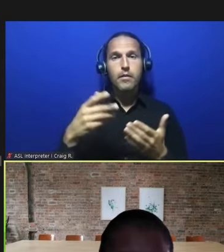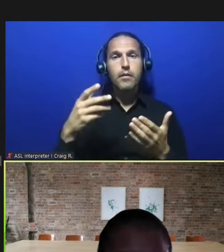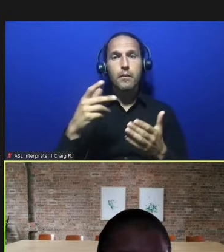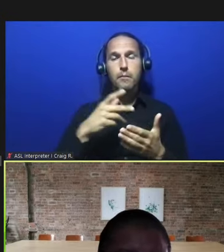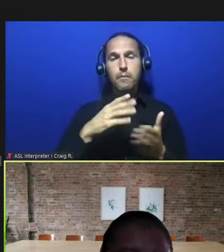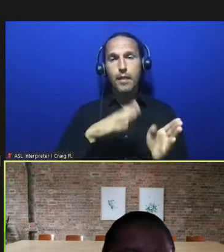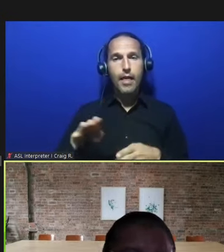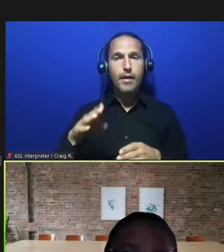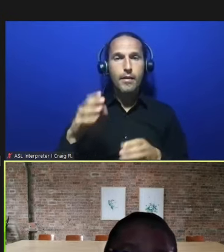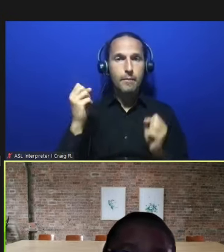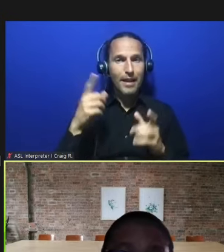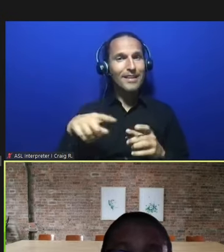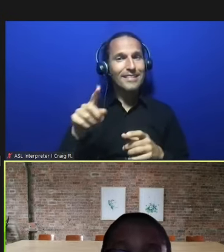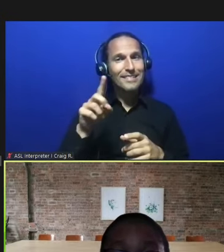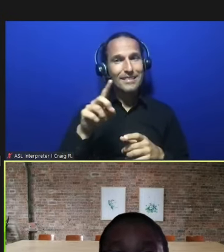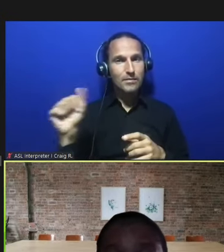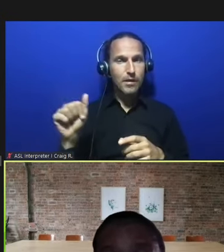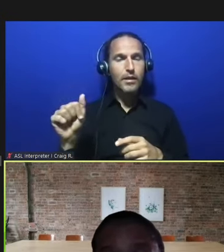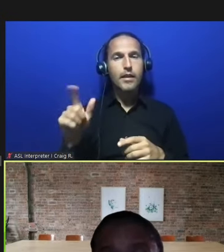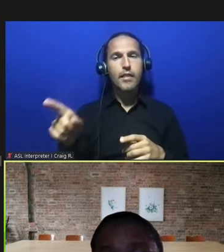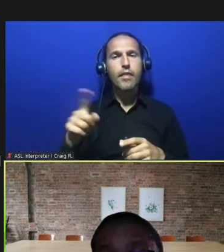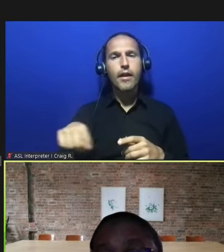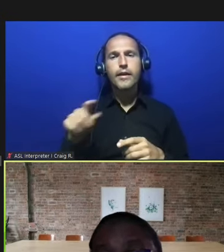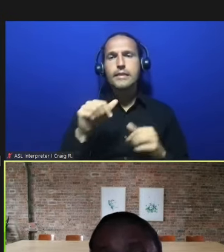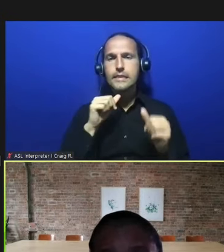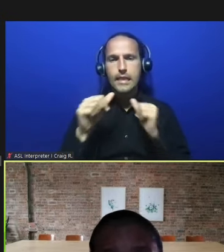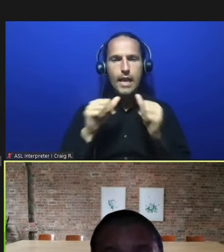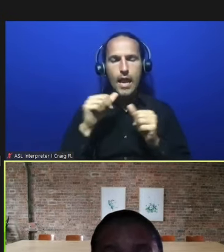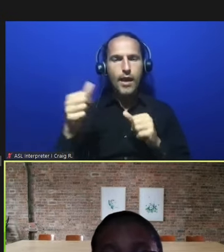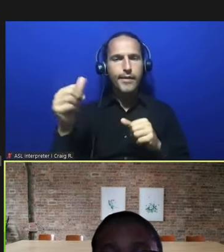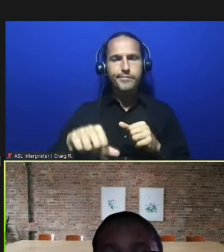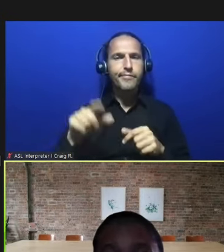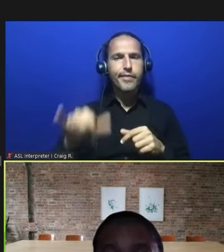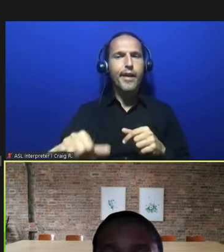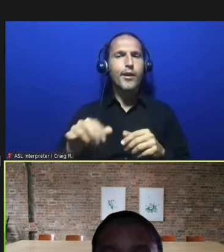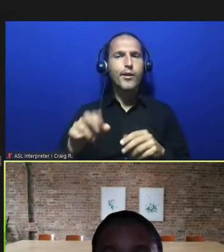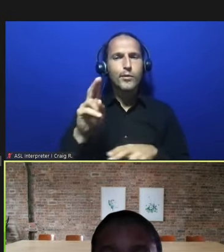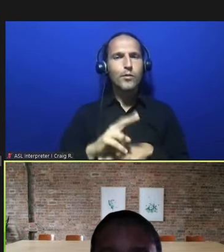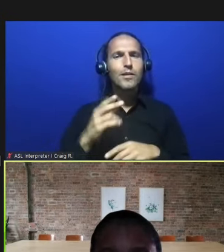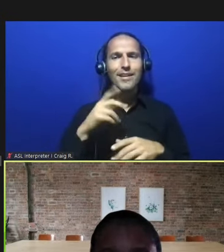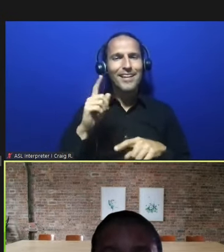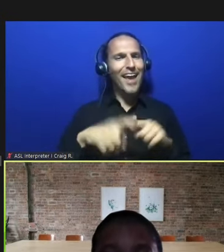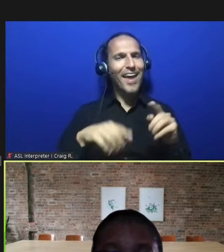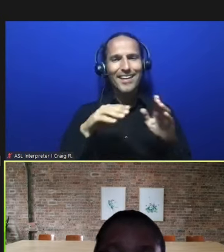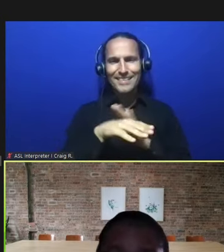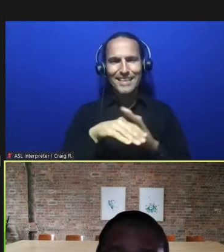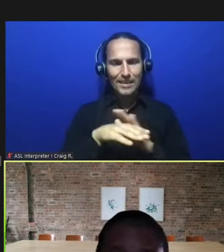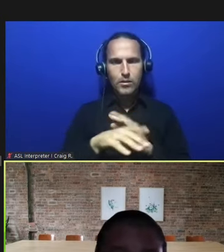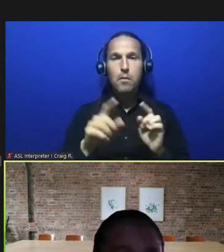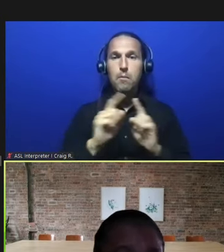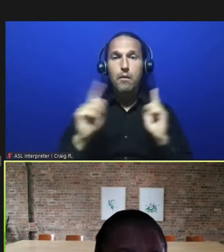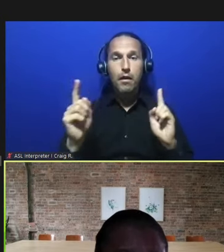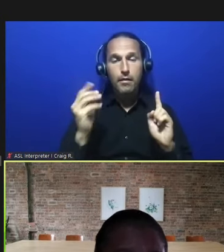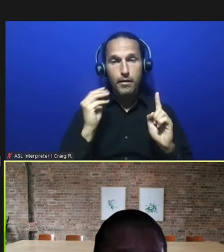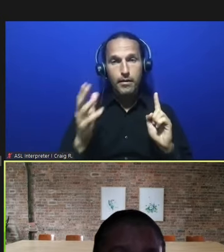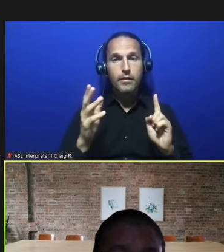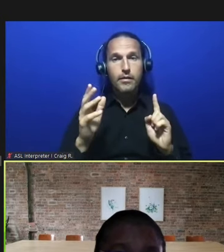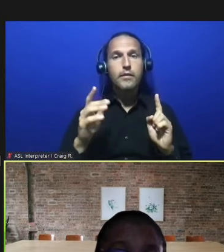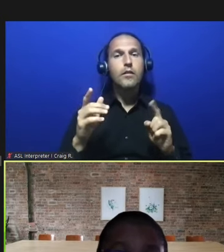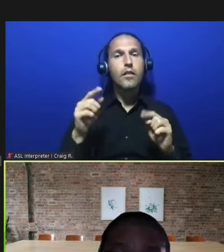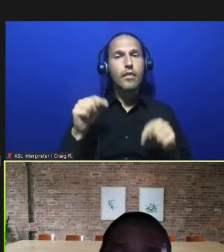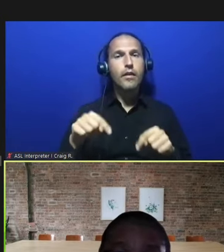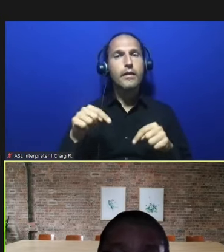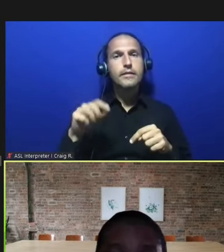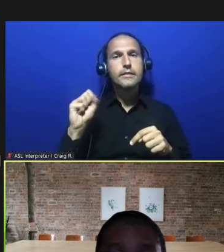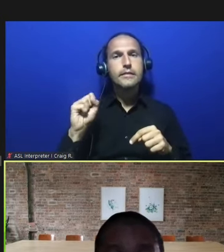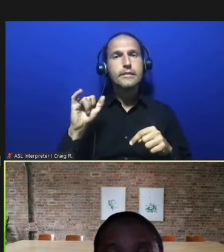Many people with disabilities are denied the use of the subway because of inaccessibility. However, Sydney wants to